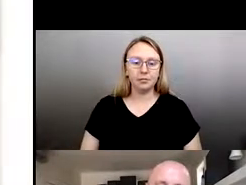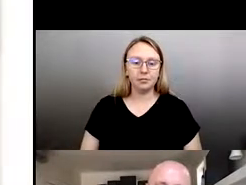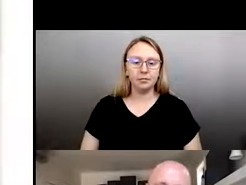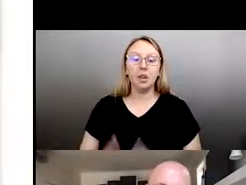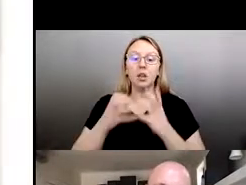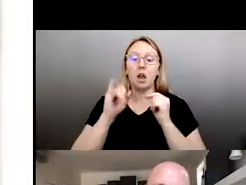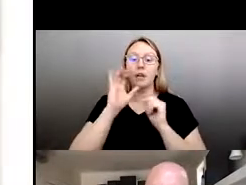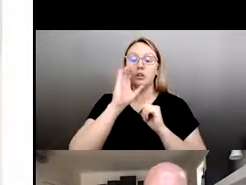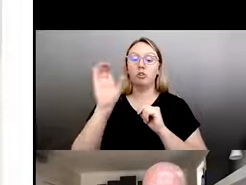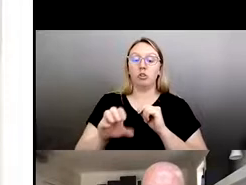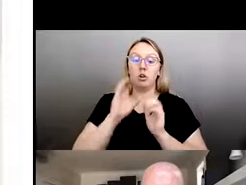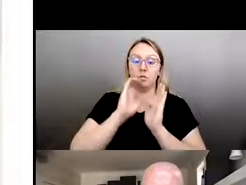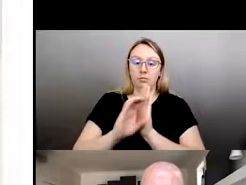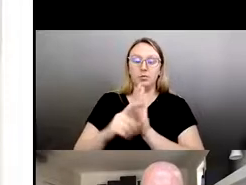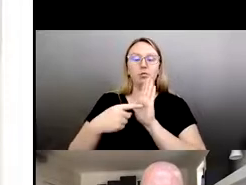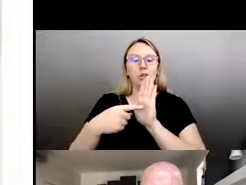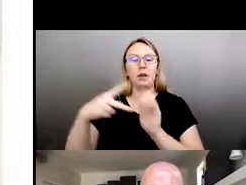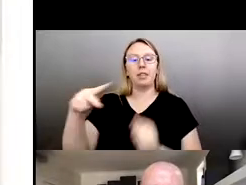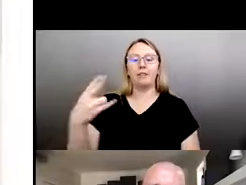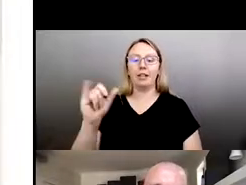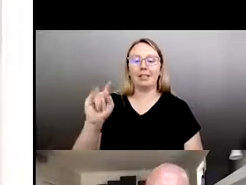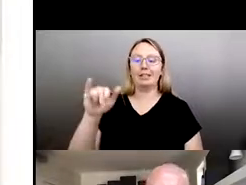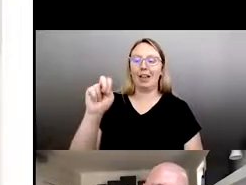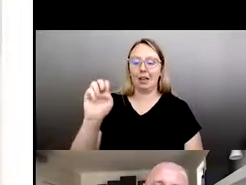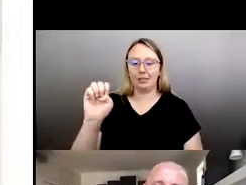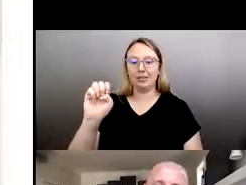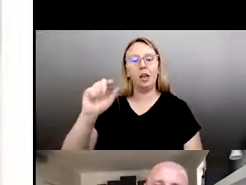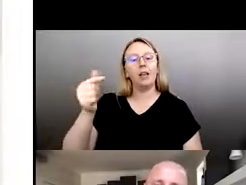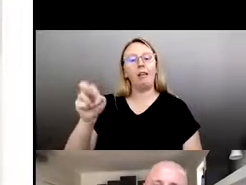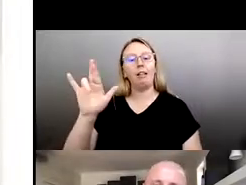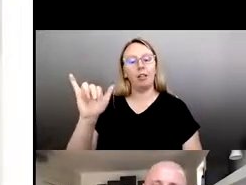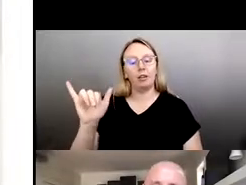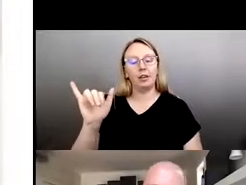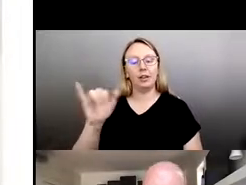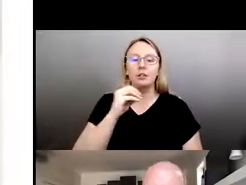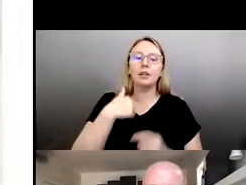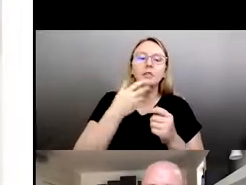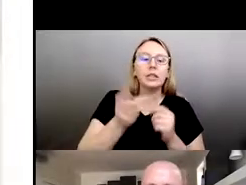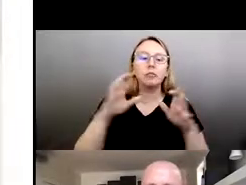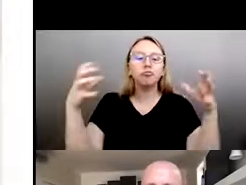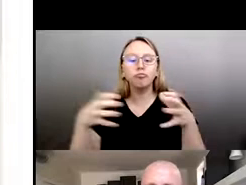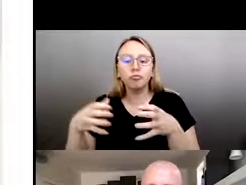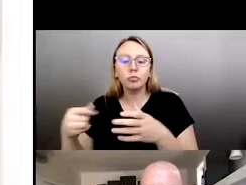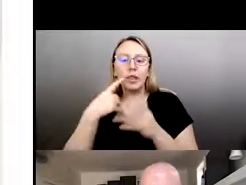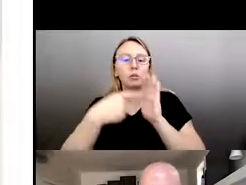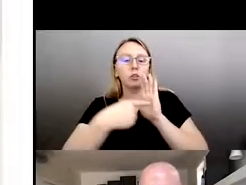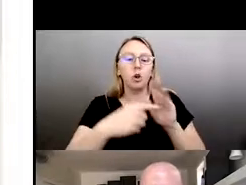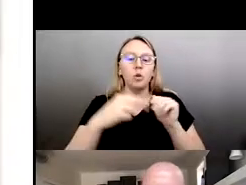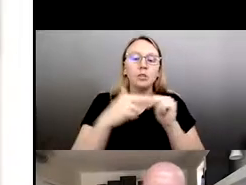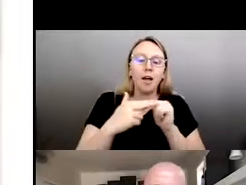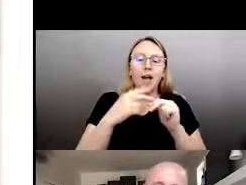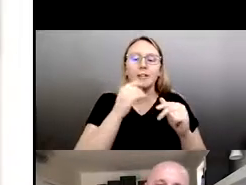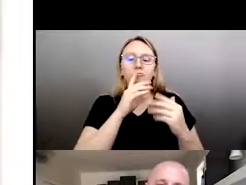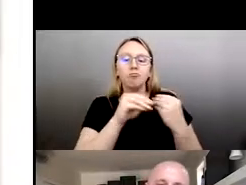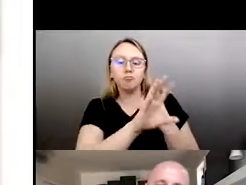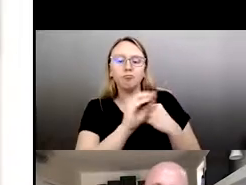Phyllis Kine Gallery. And all of these artists would actually have these kind of gatherings and parties where they would show each other slides of what they were recently acquiring and what they